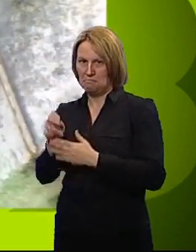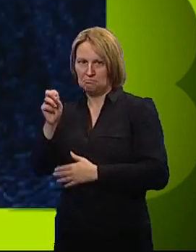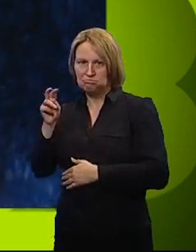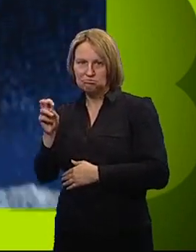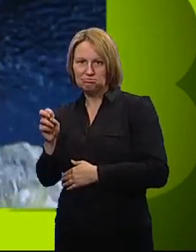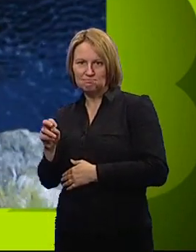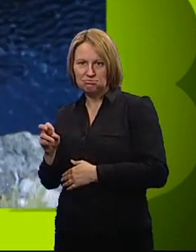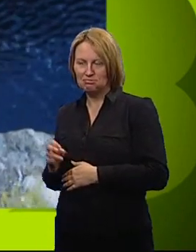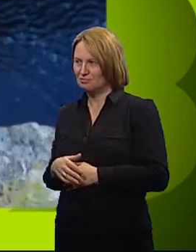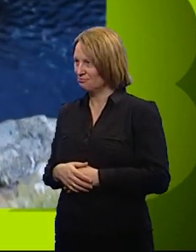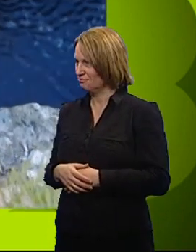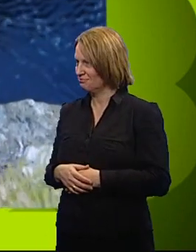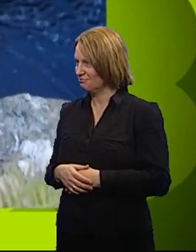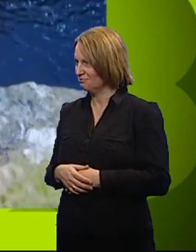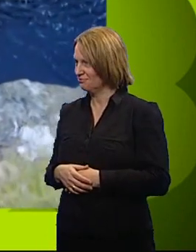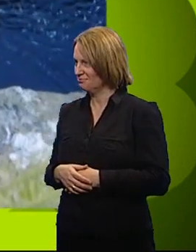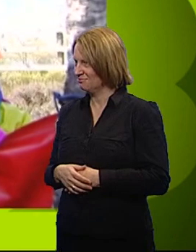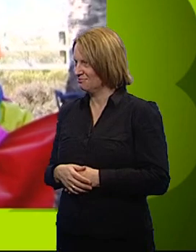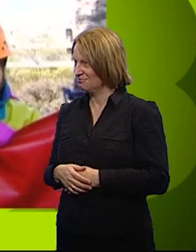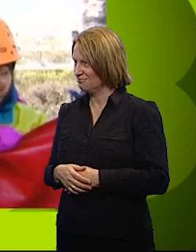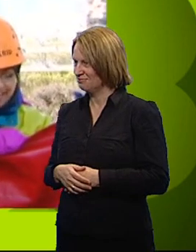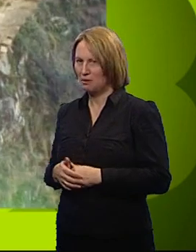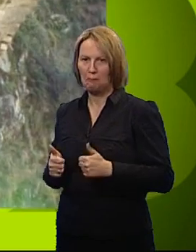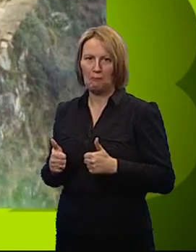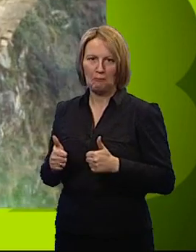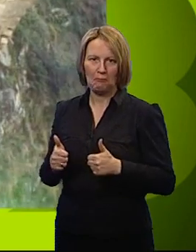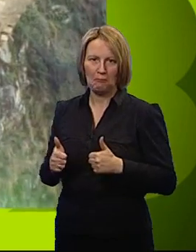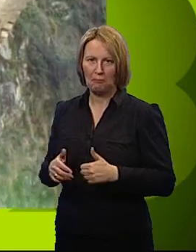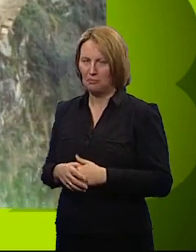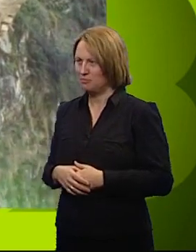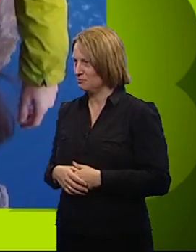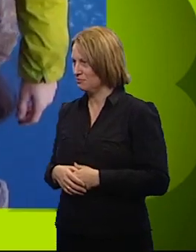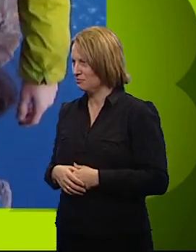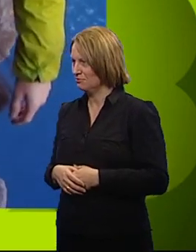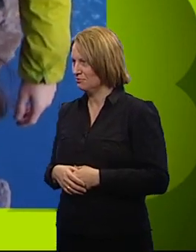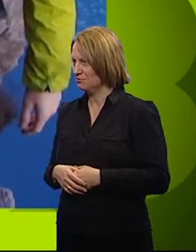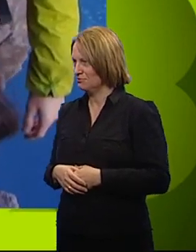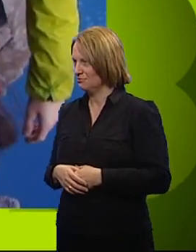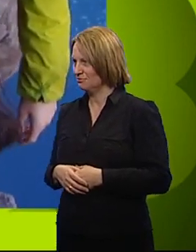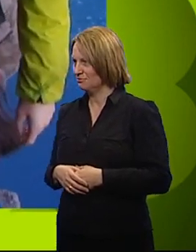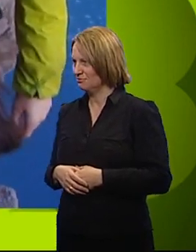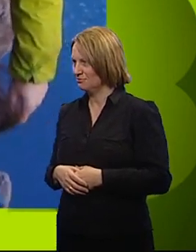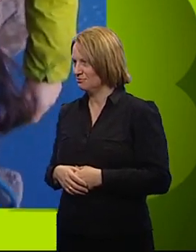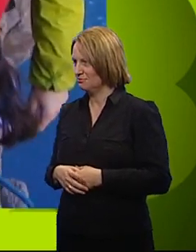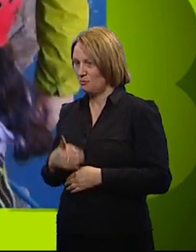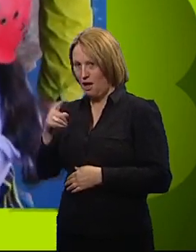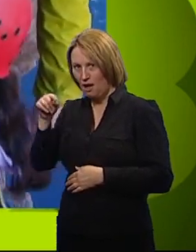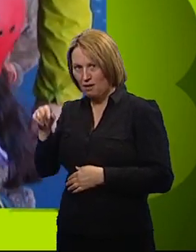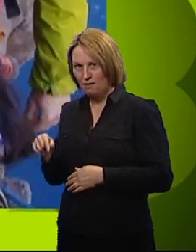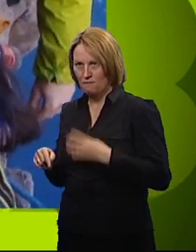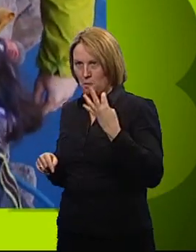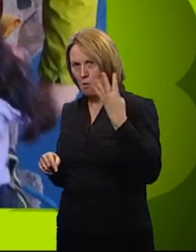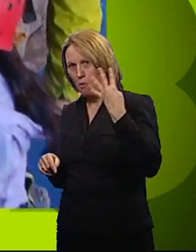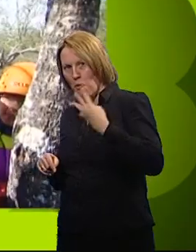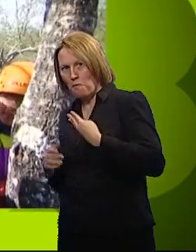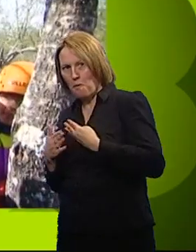stuff. Well done, Monica. Excellent. Well done, lass. Well done, Nikki. Yay! Excellent. One down, four